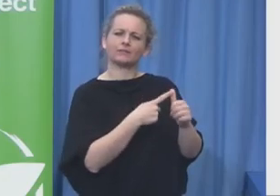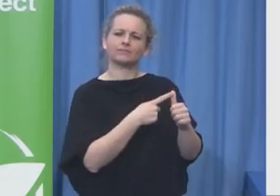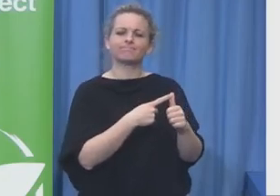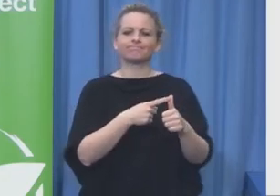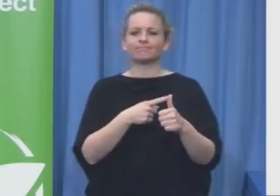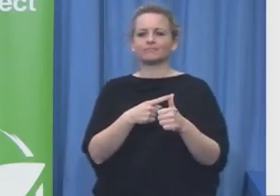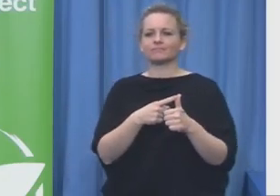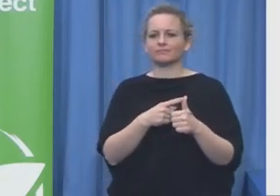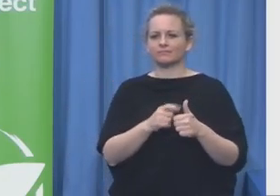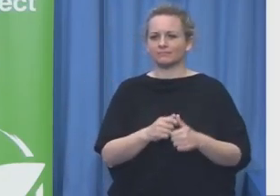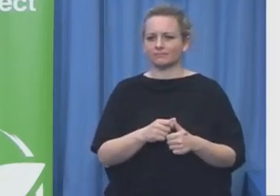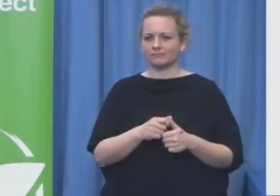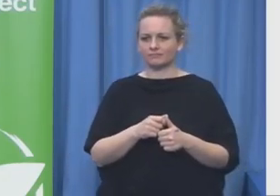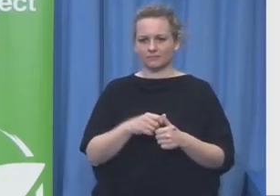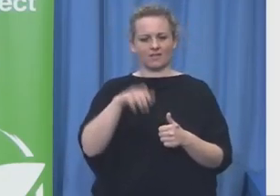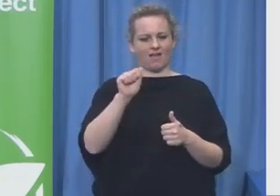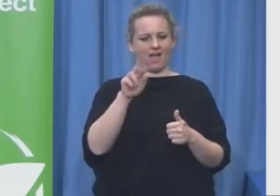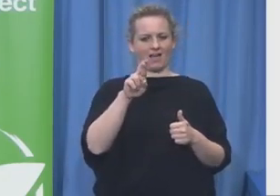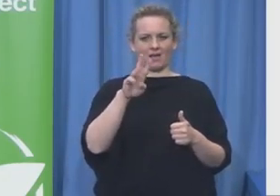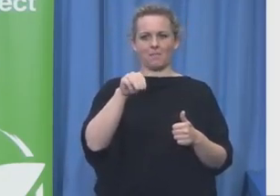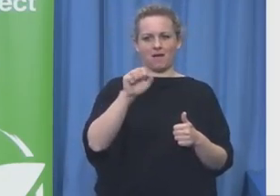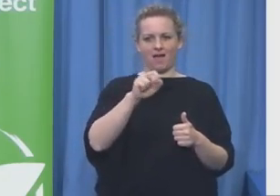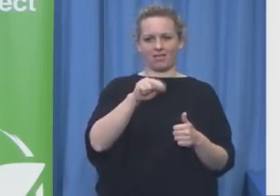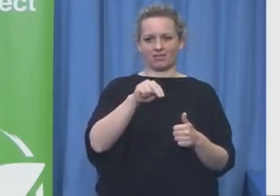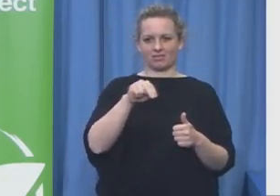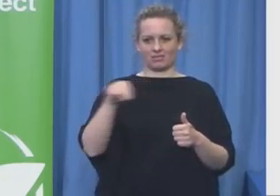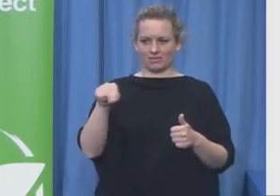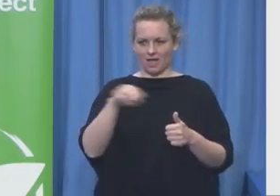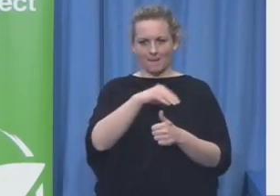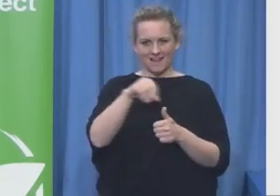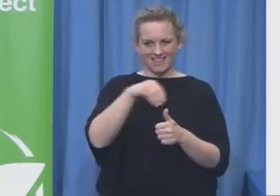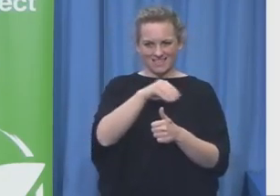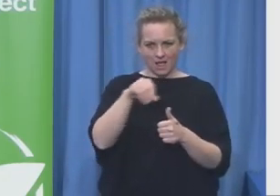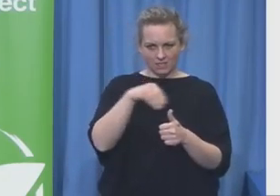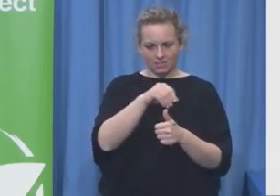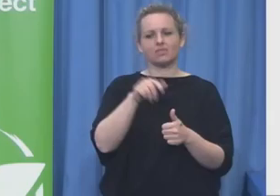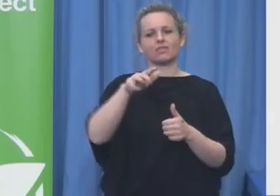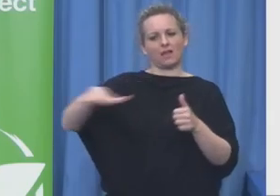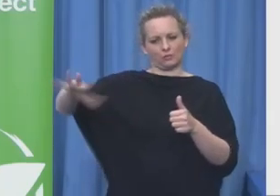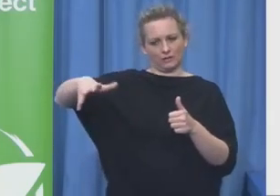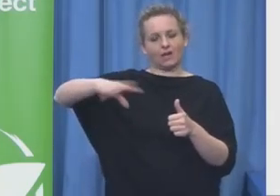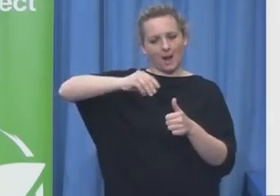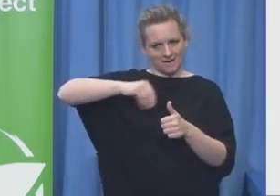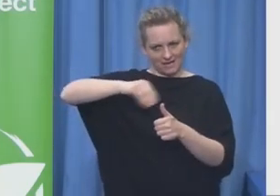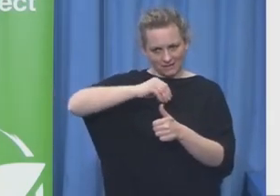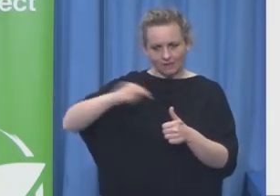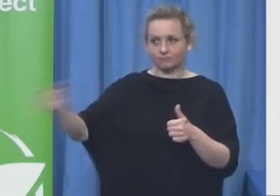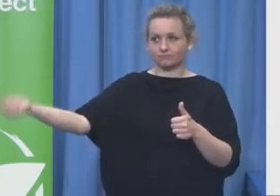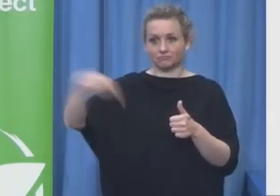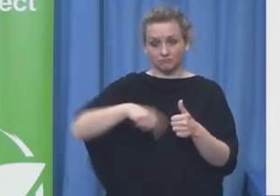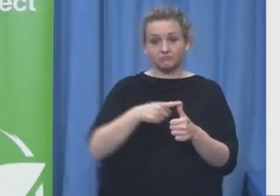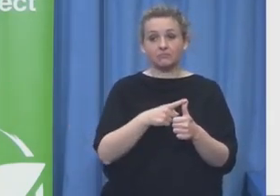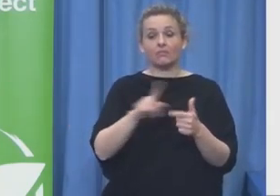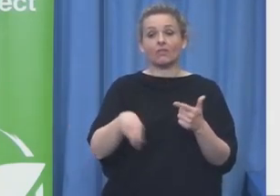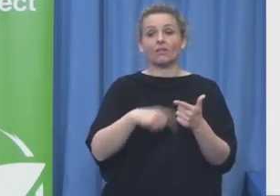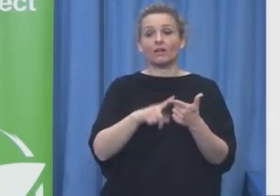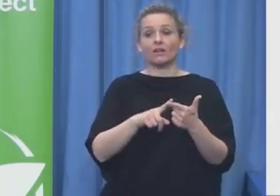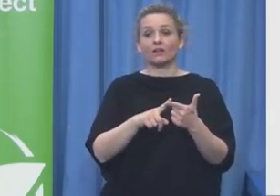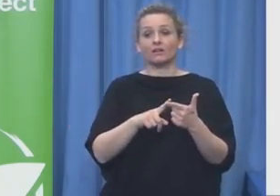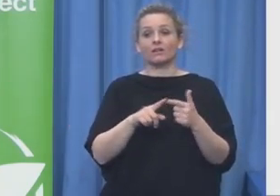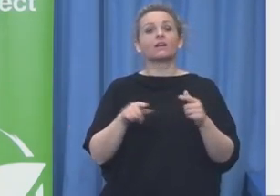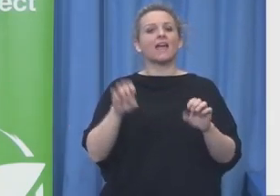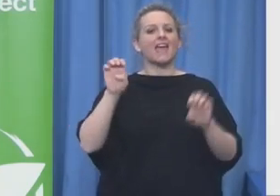The second, a project implemented by the Ethiopian Center on Disability and Development in Ethiopia. And the